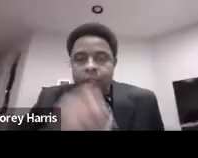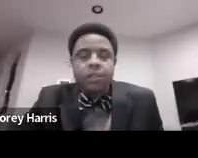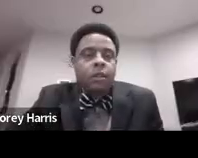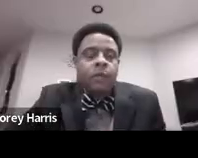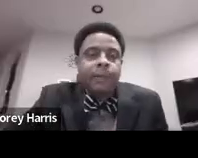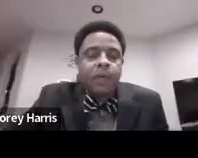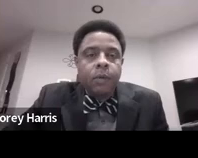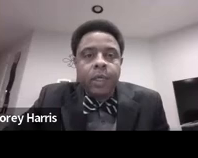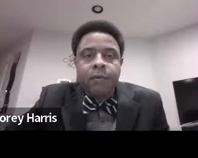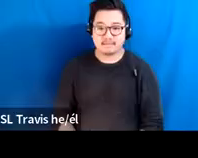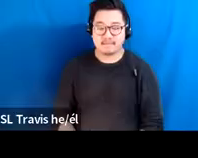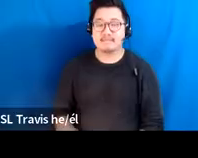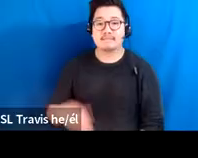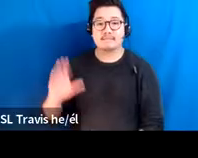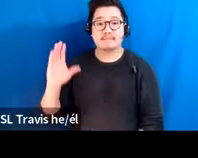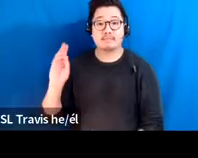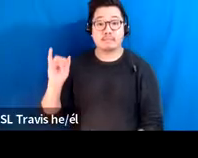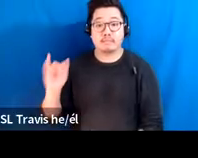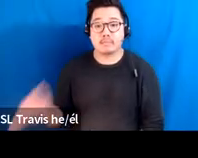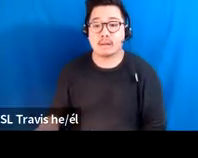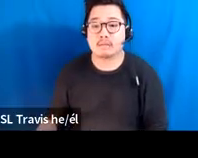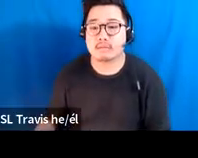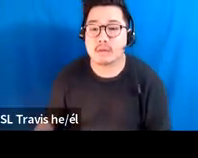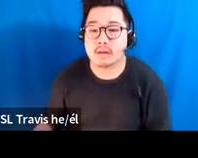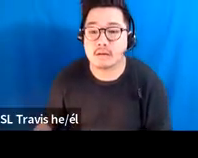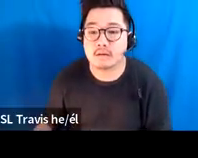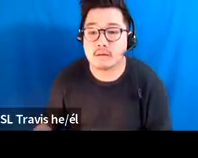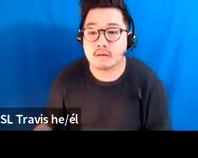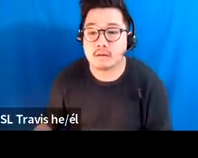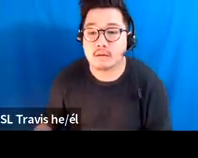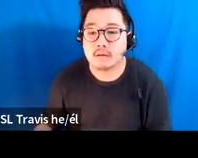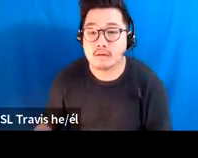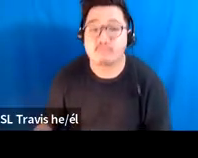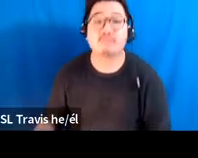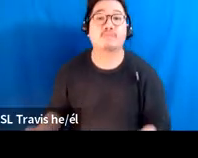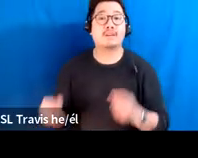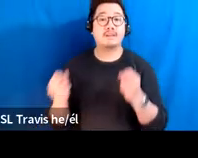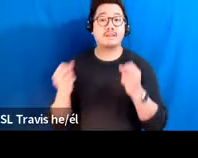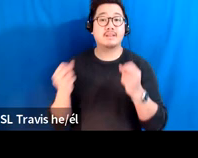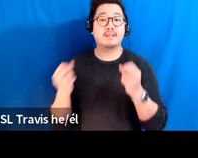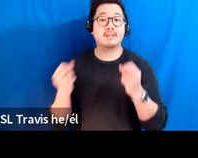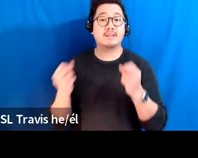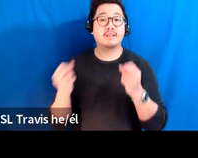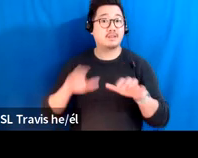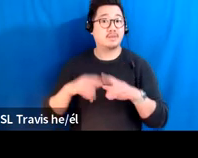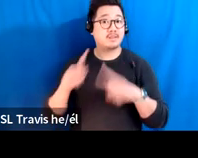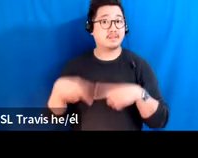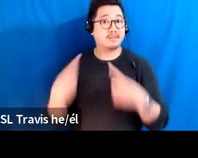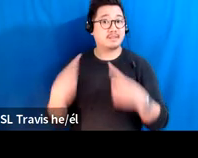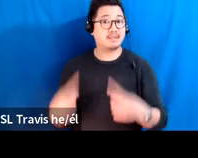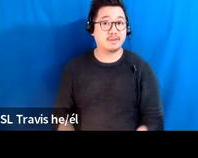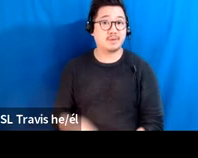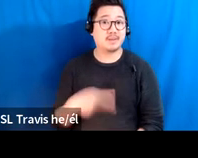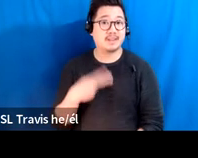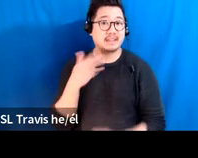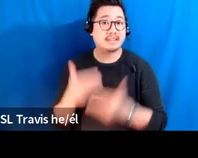all right so um what have we been up to um in the most recent years uh if you go to the next slide